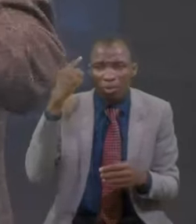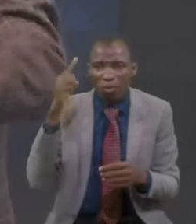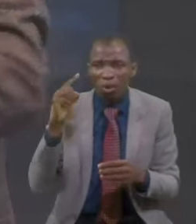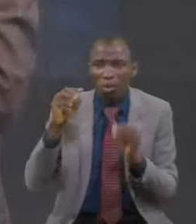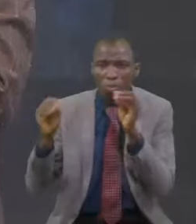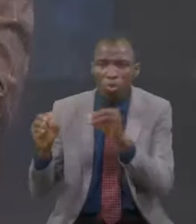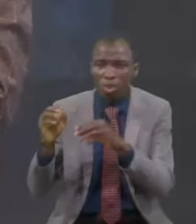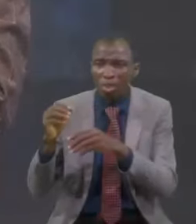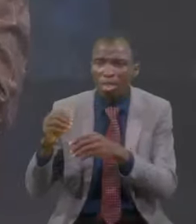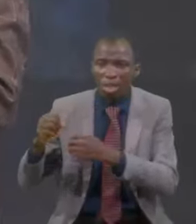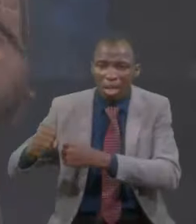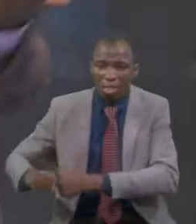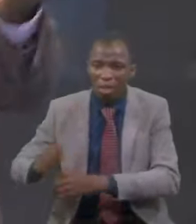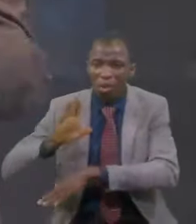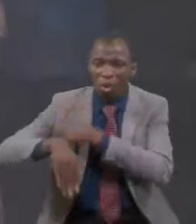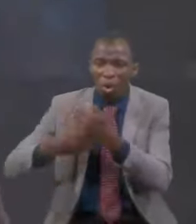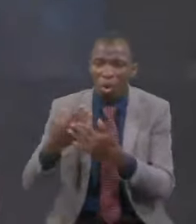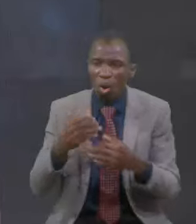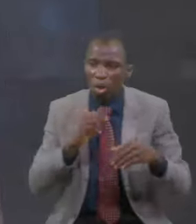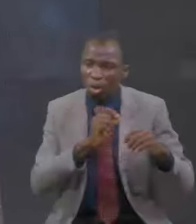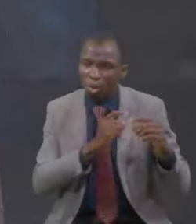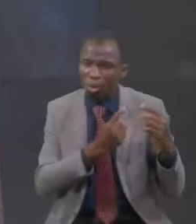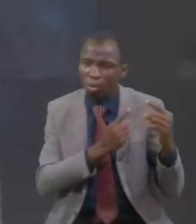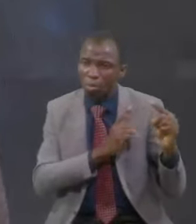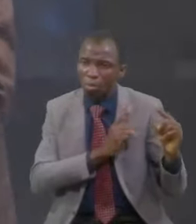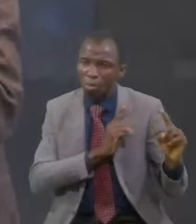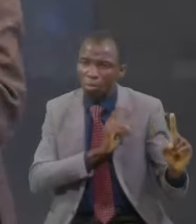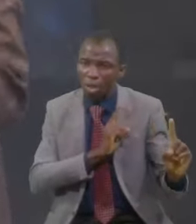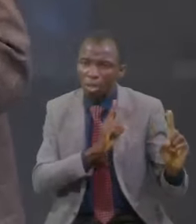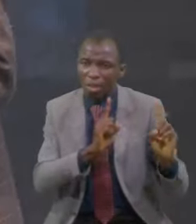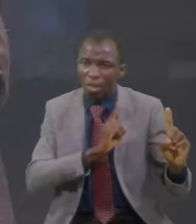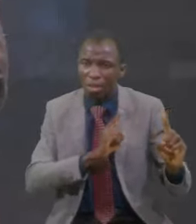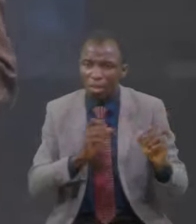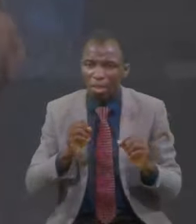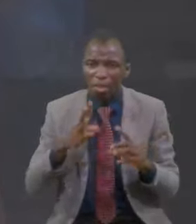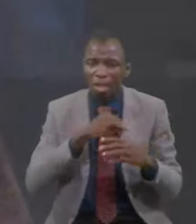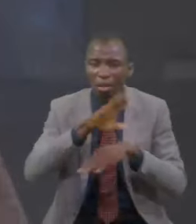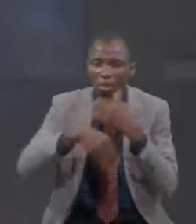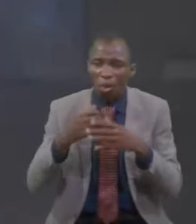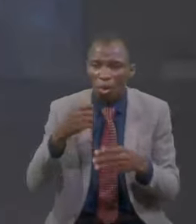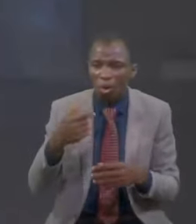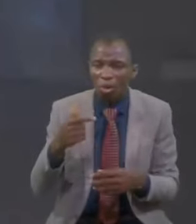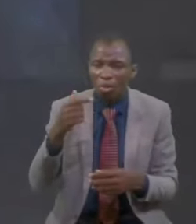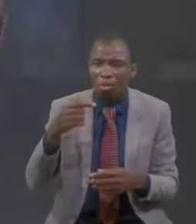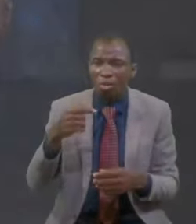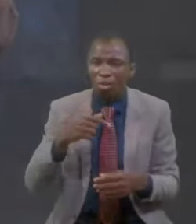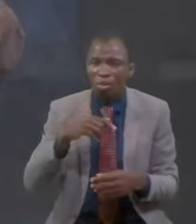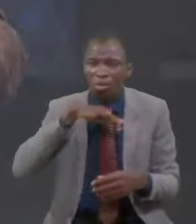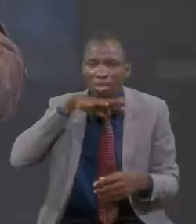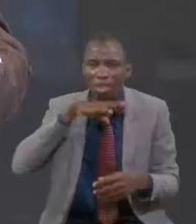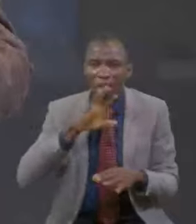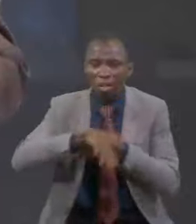all malice and all guile and all envies and